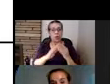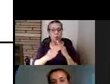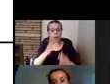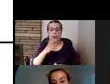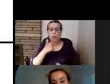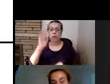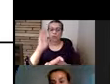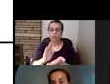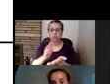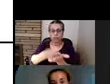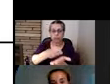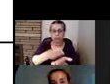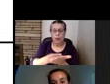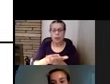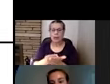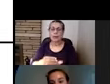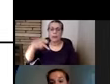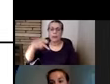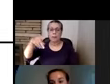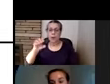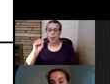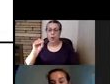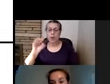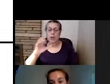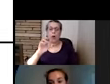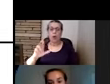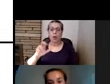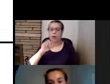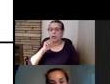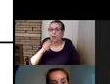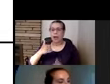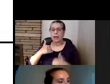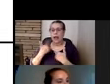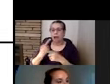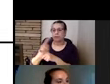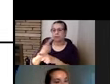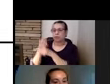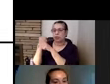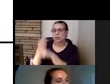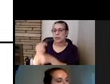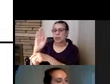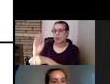income, communities of color, or underserved by traditional banking institutions.